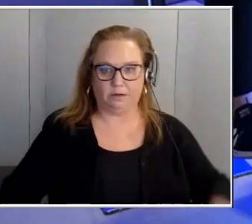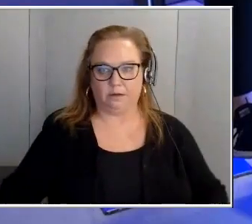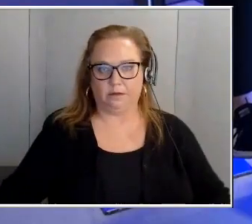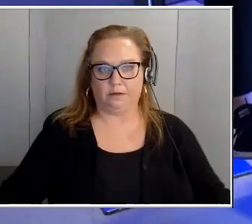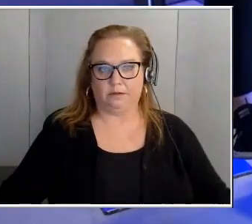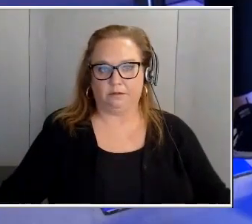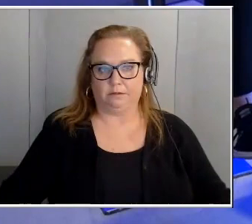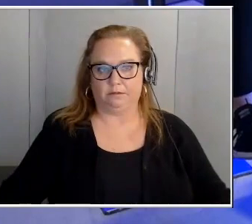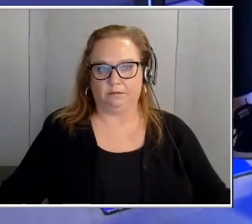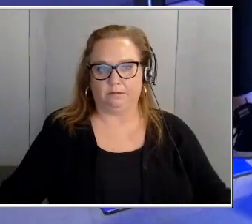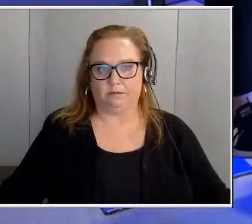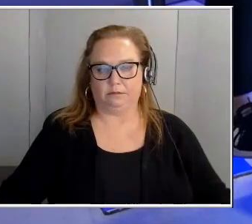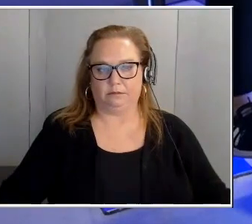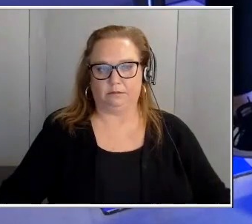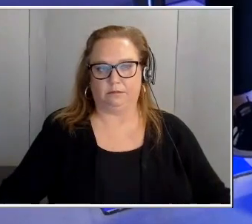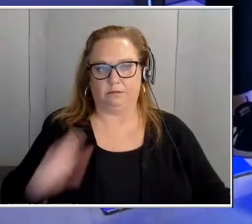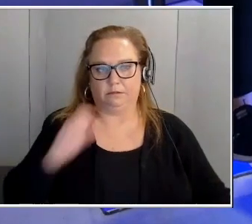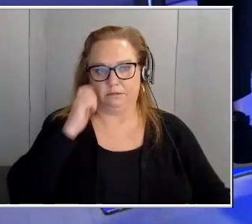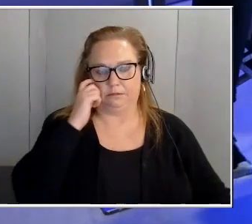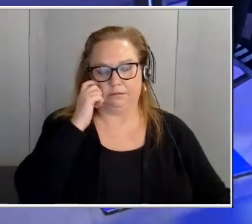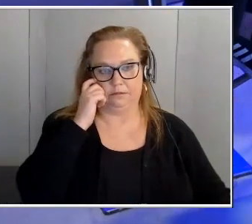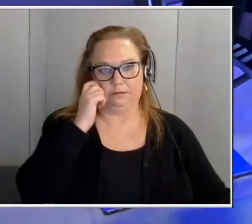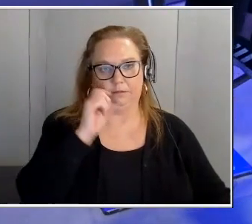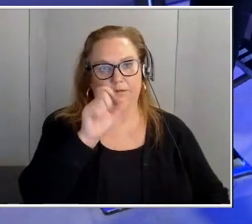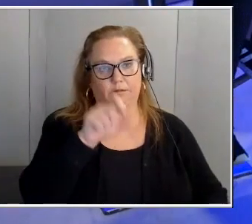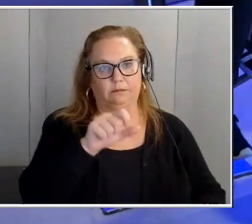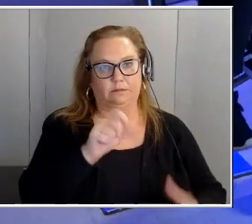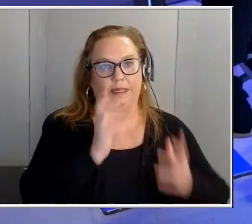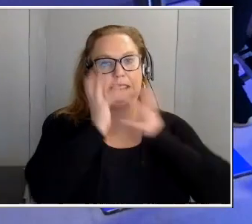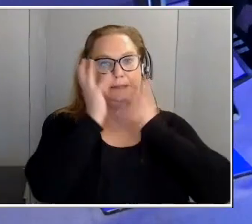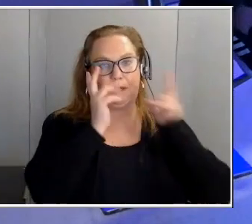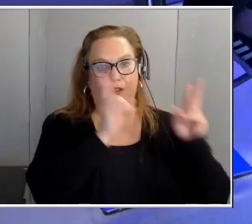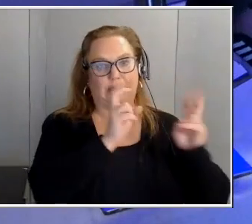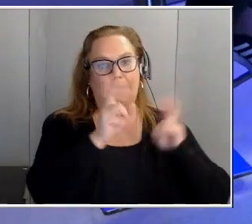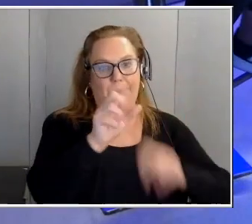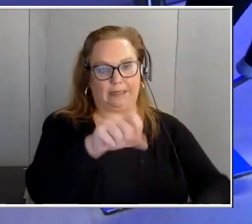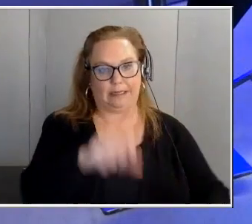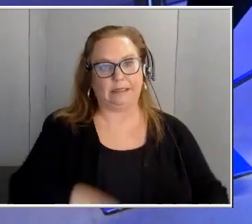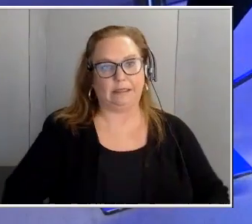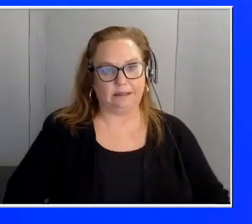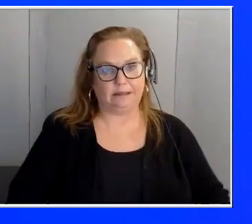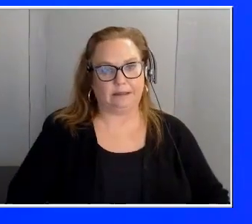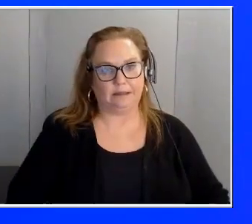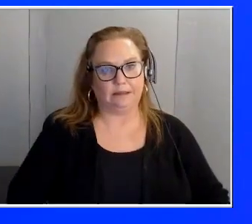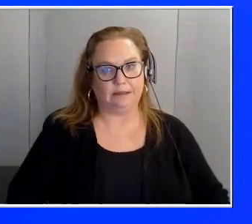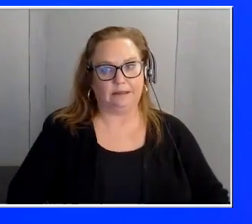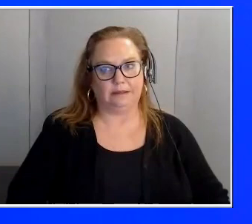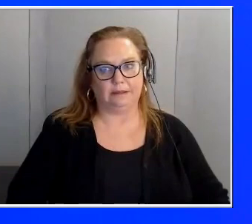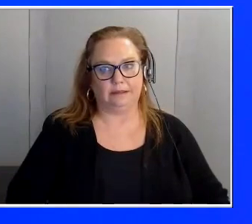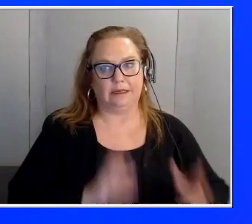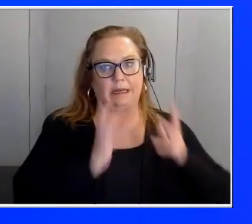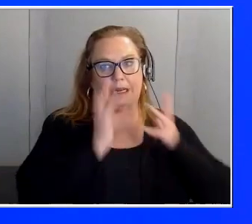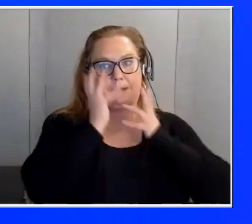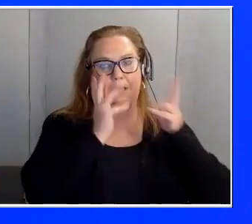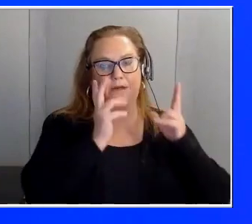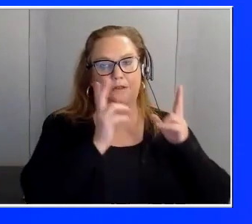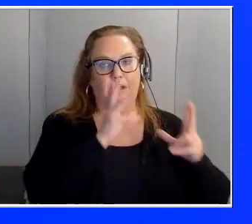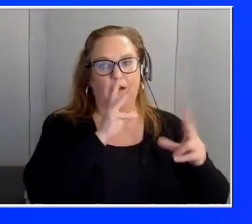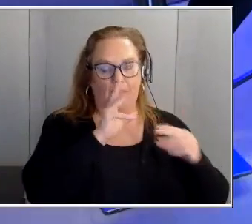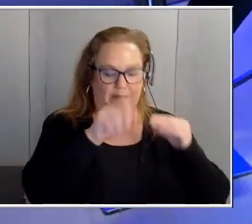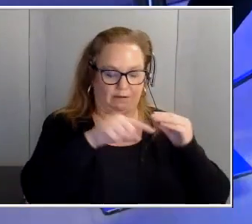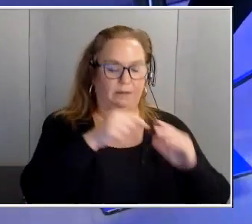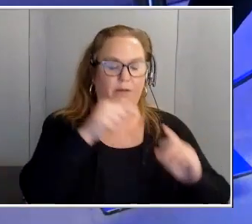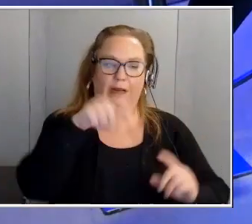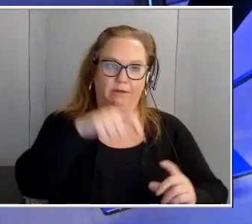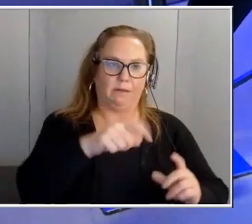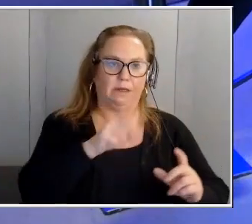know, because it's a very embarrassing topic, but embarrassing topics have to be spoke about. They sometimes. absolutely